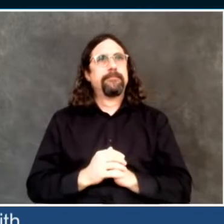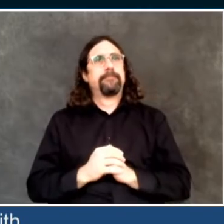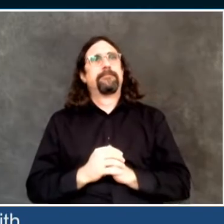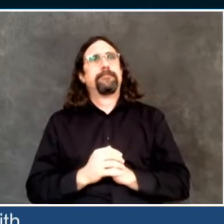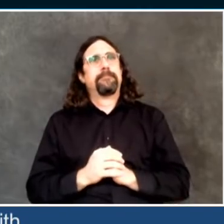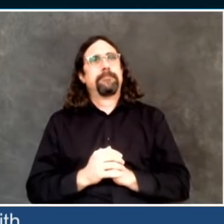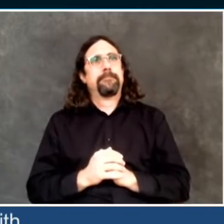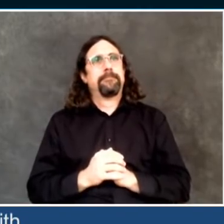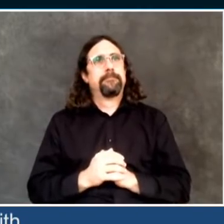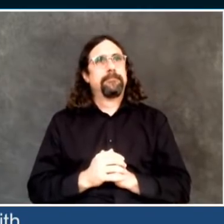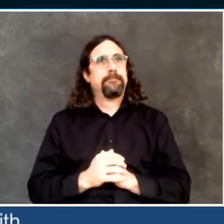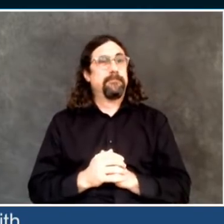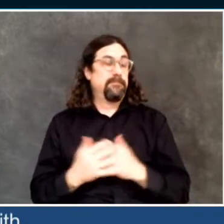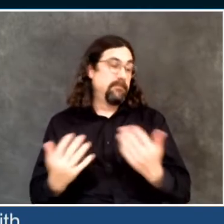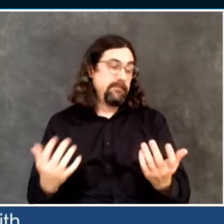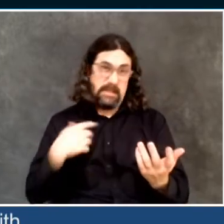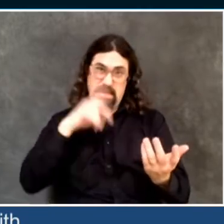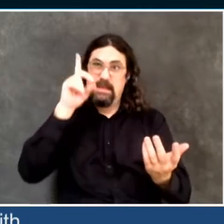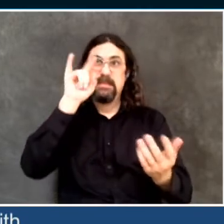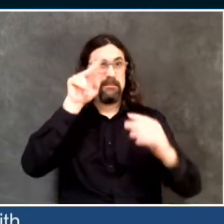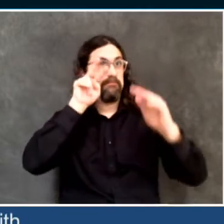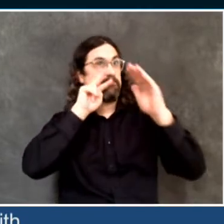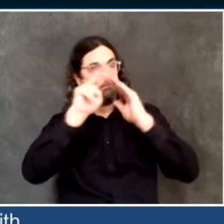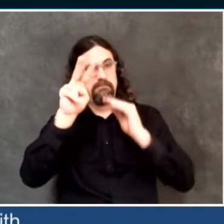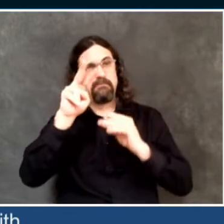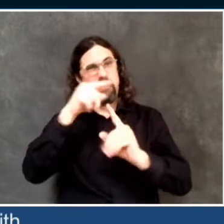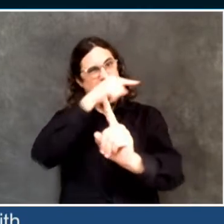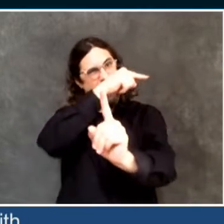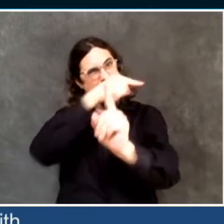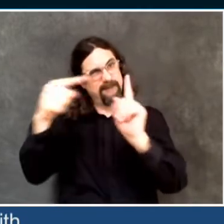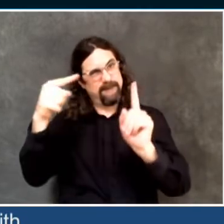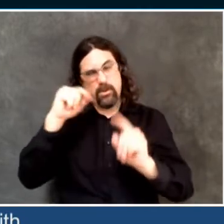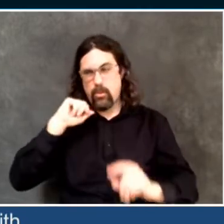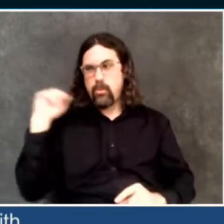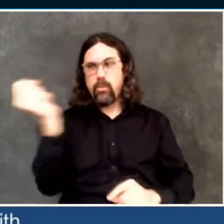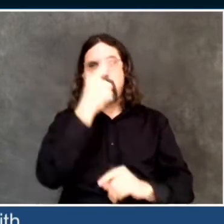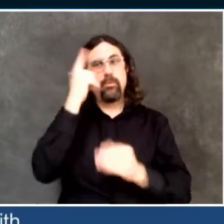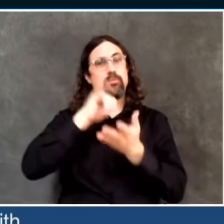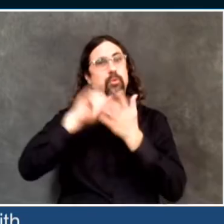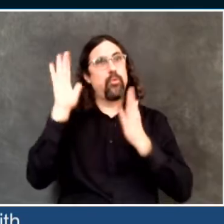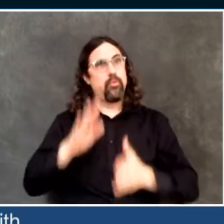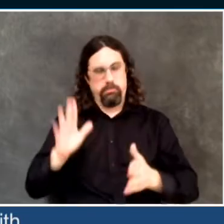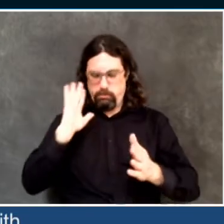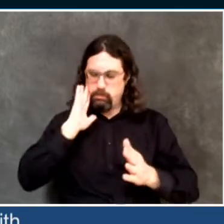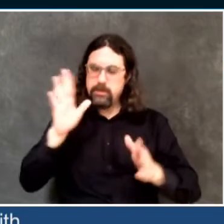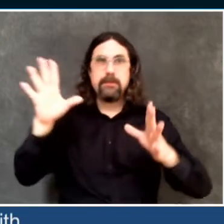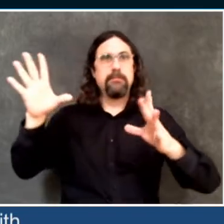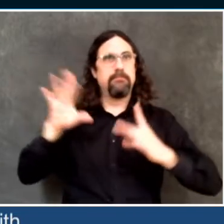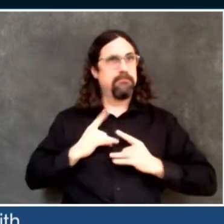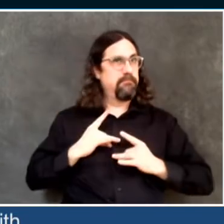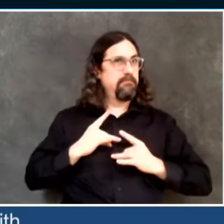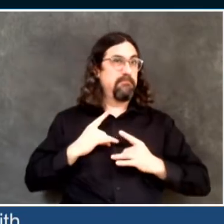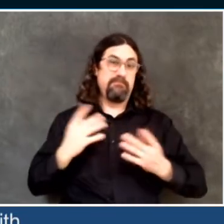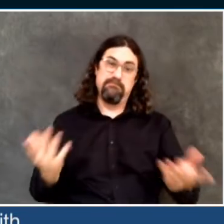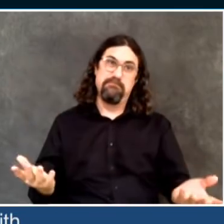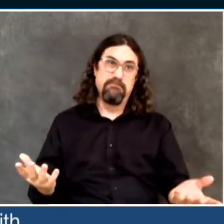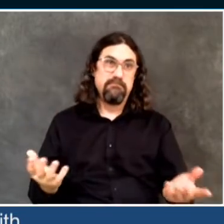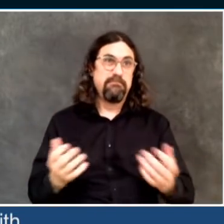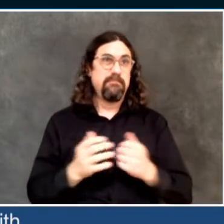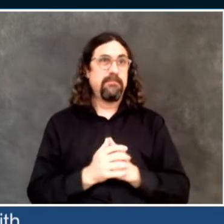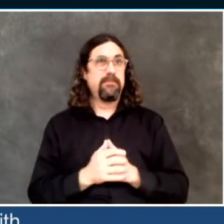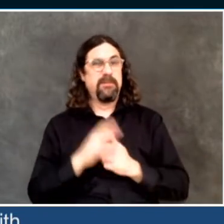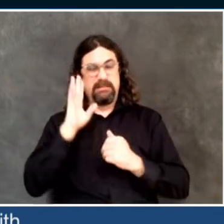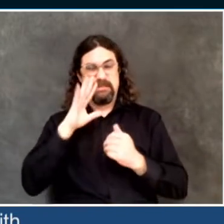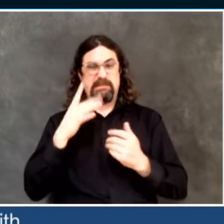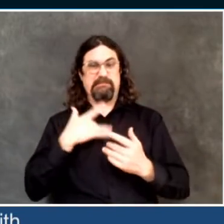So people are going to have to confront this disease. It's painful, it's awful that that's the truth, but that's the truth. But when they need